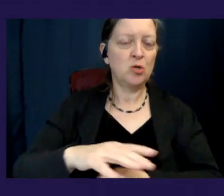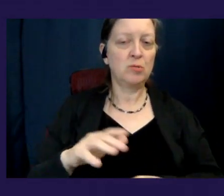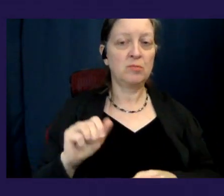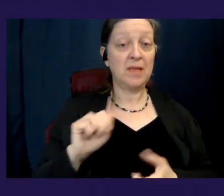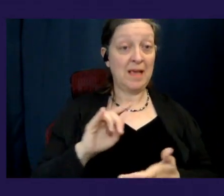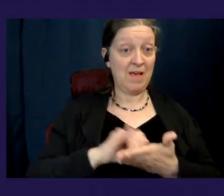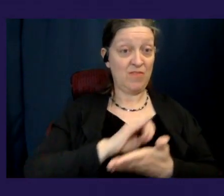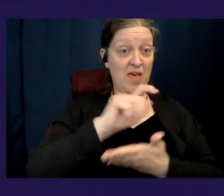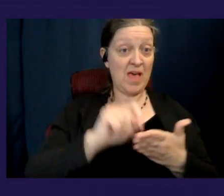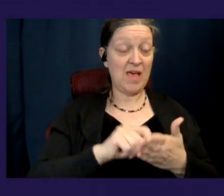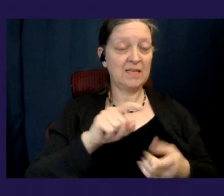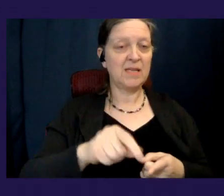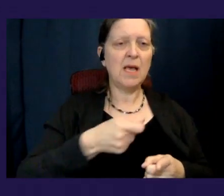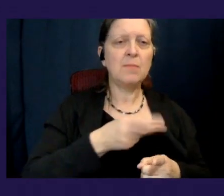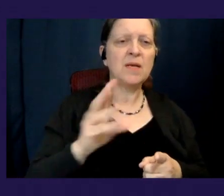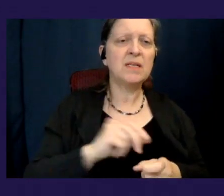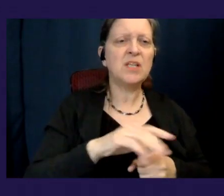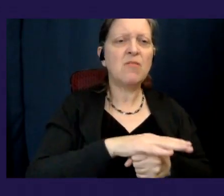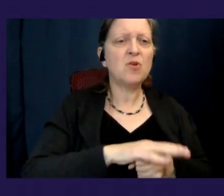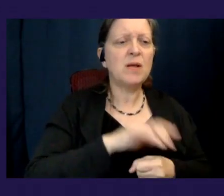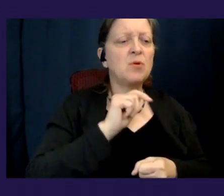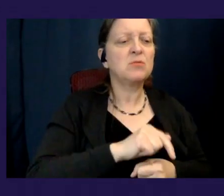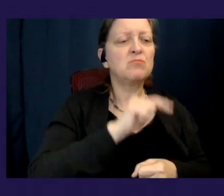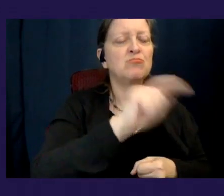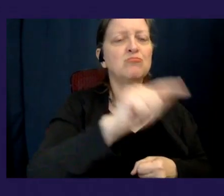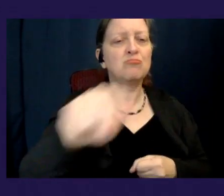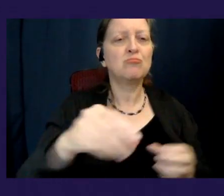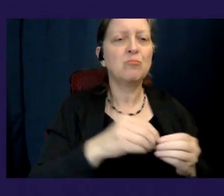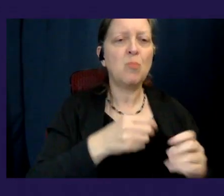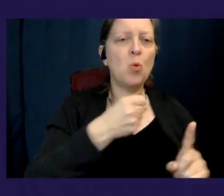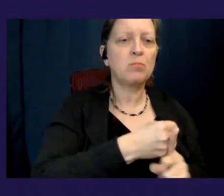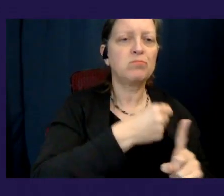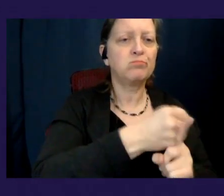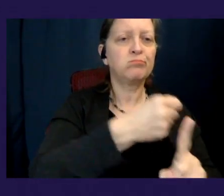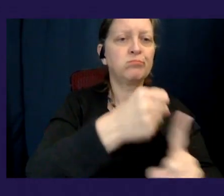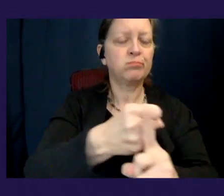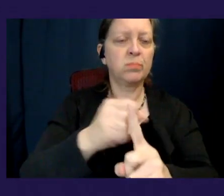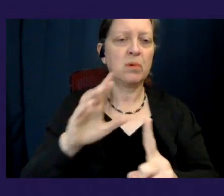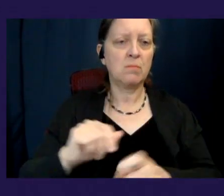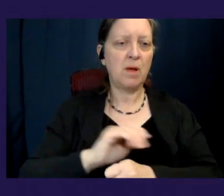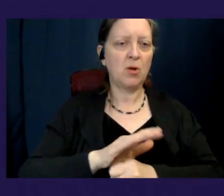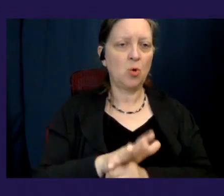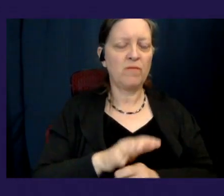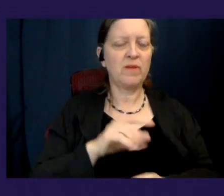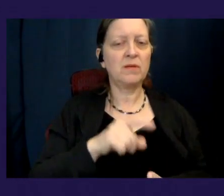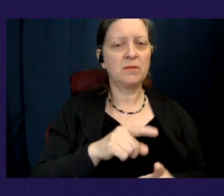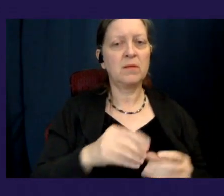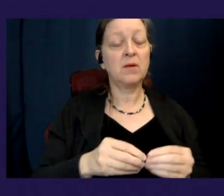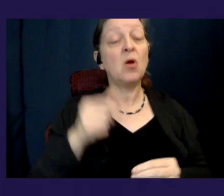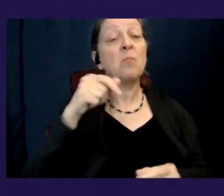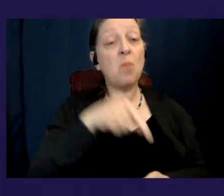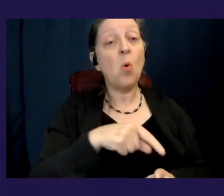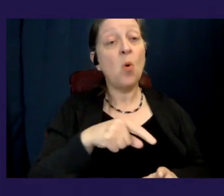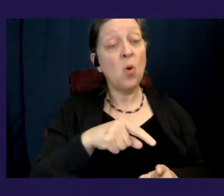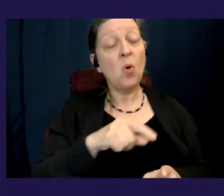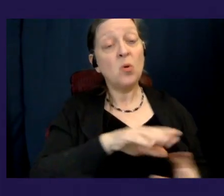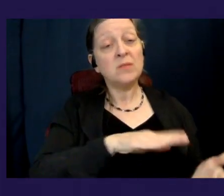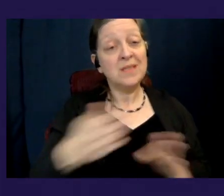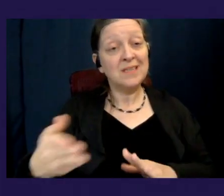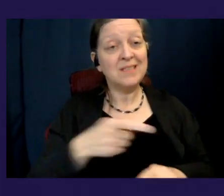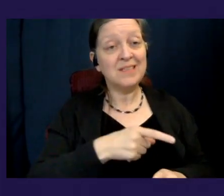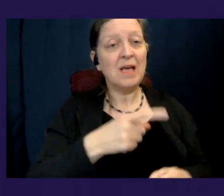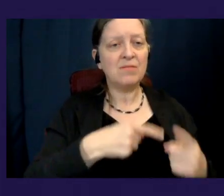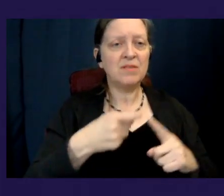most COVID deaths, I want to say upwards of 90%, were among Black residents in these neighborhoods. So it was very clear that there were